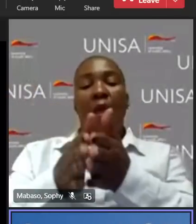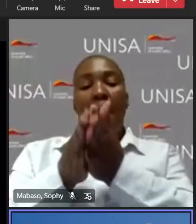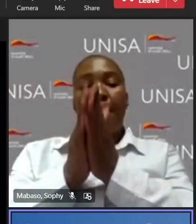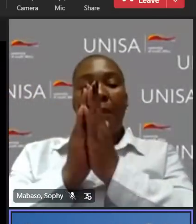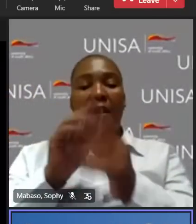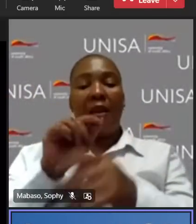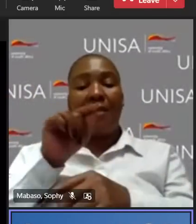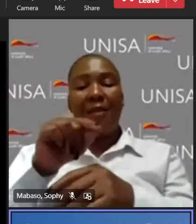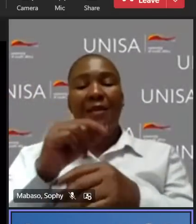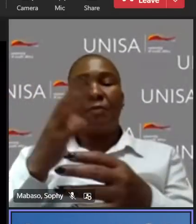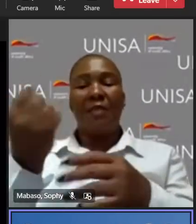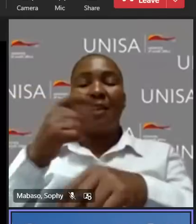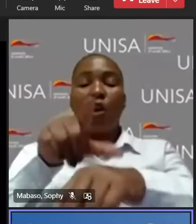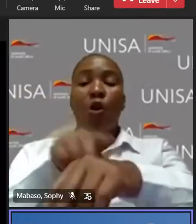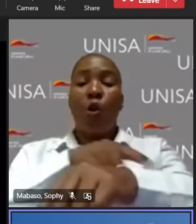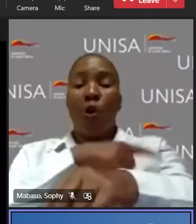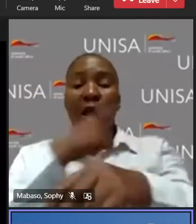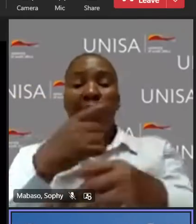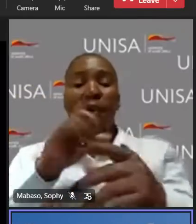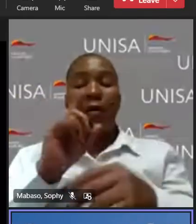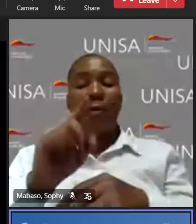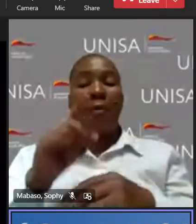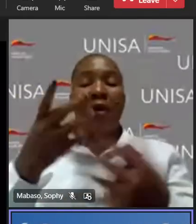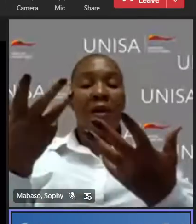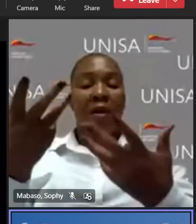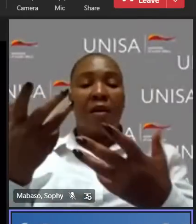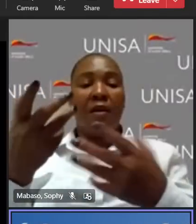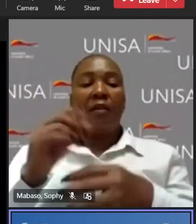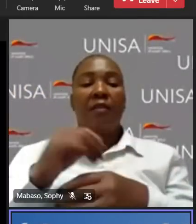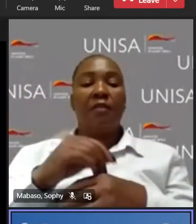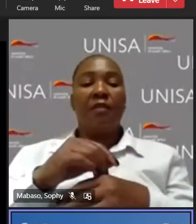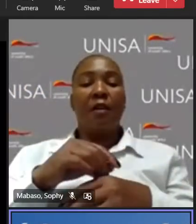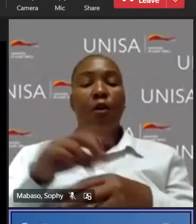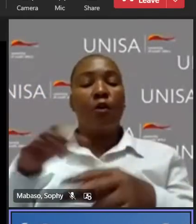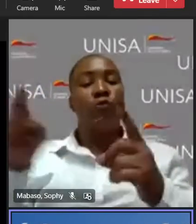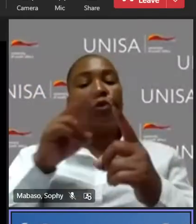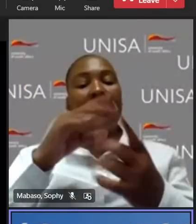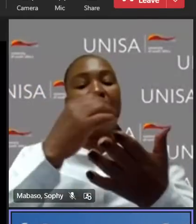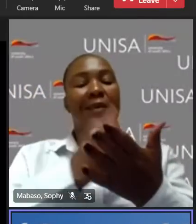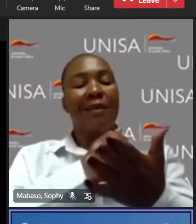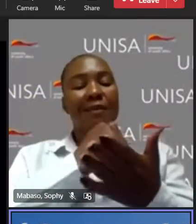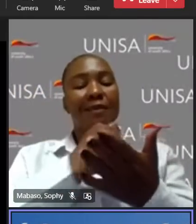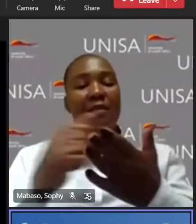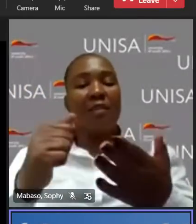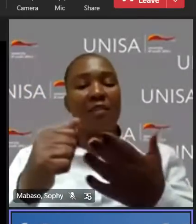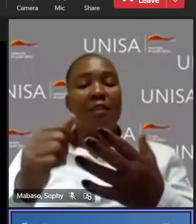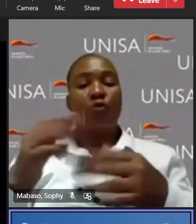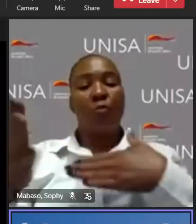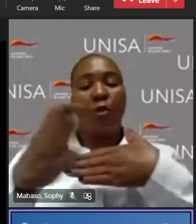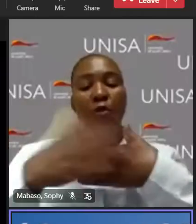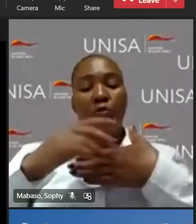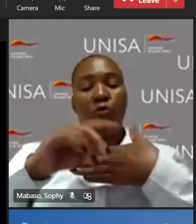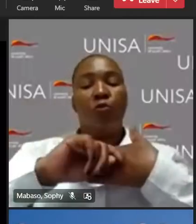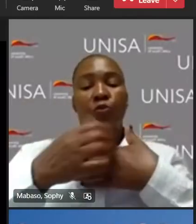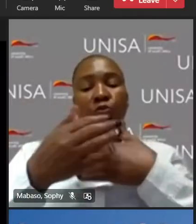take longer, and looking at the registration, it will close very